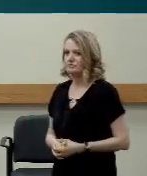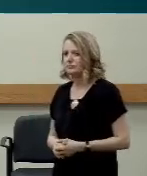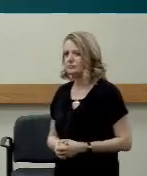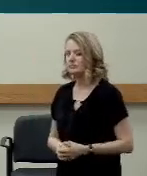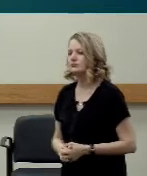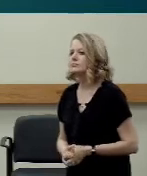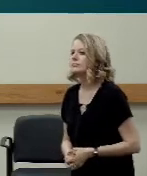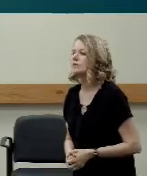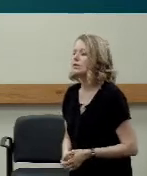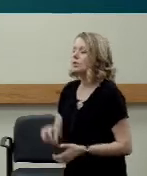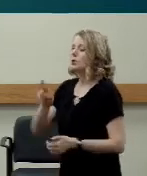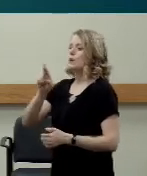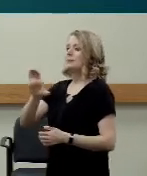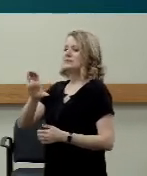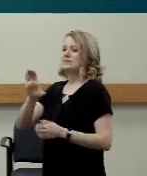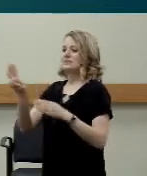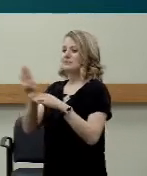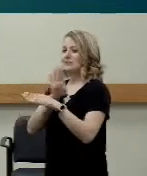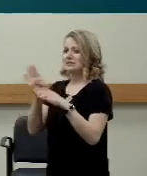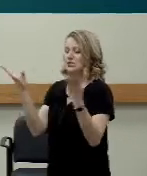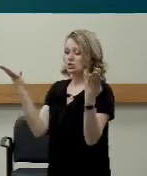The scope of Rapid City's